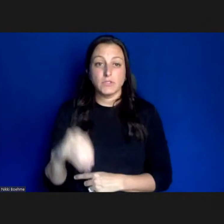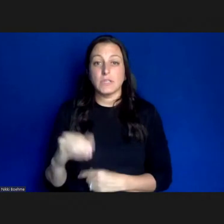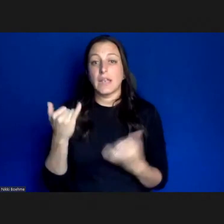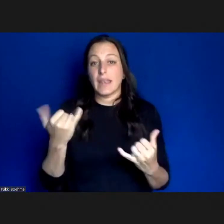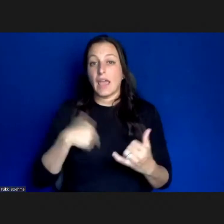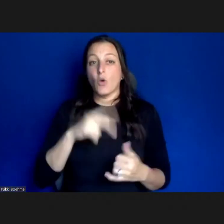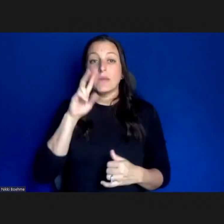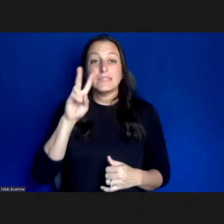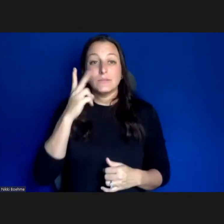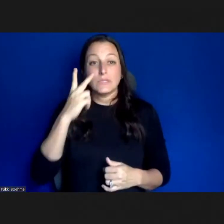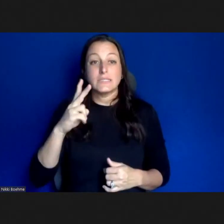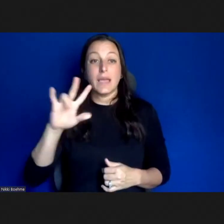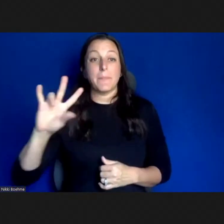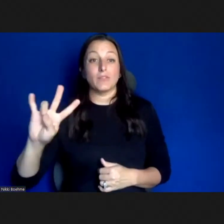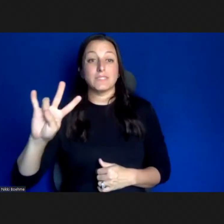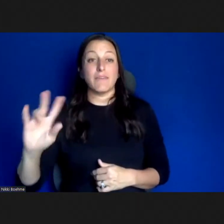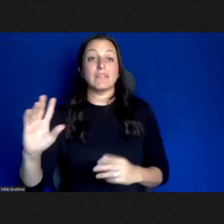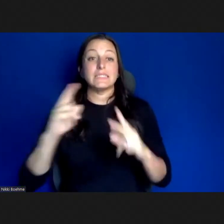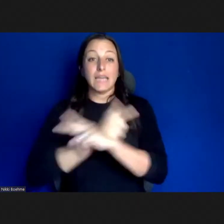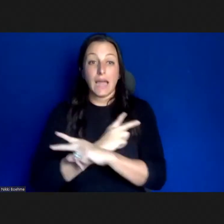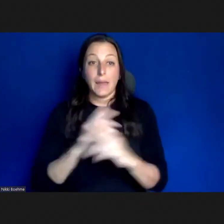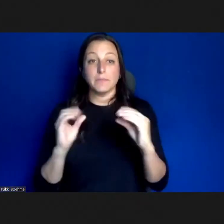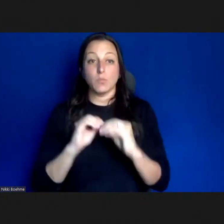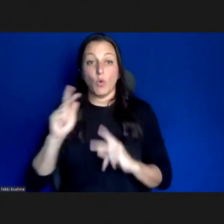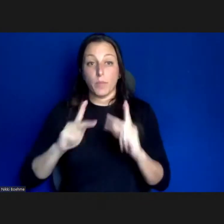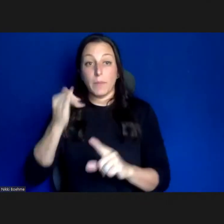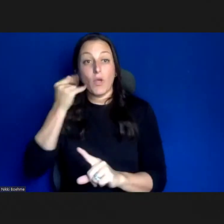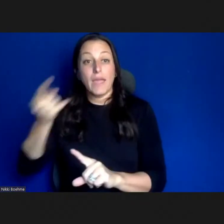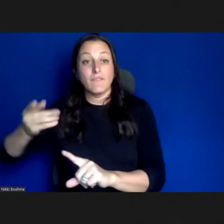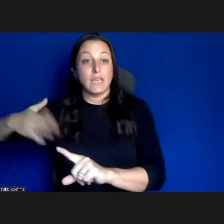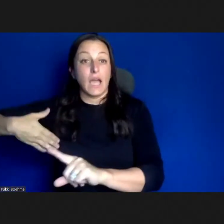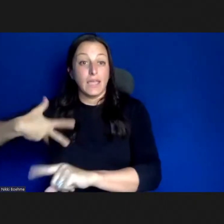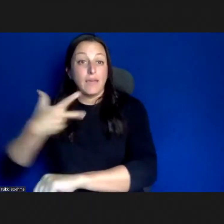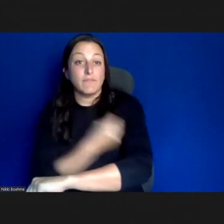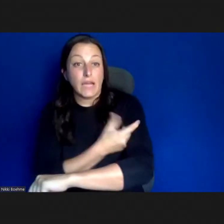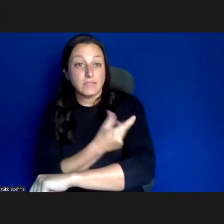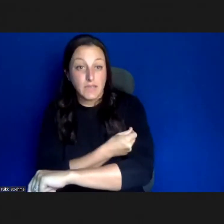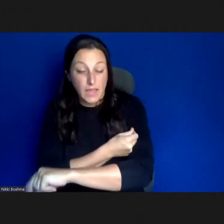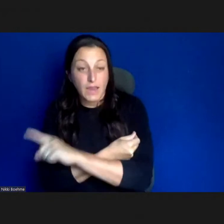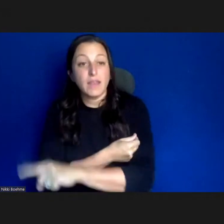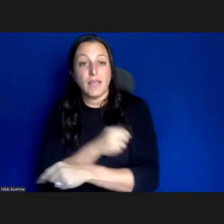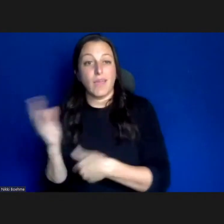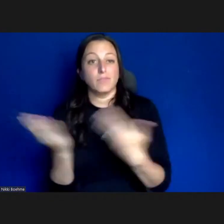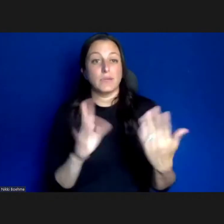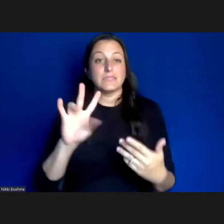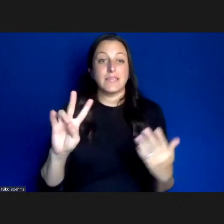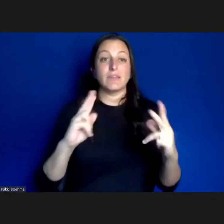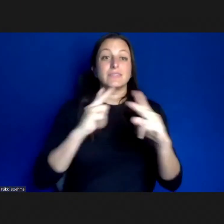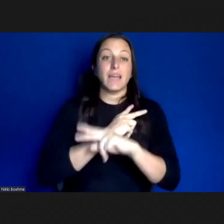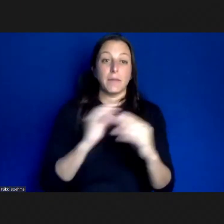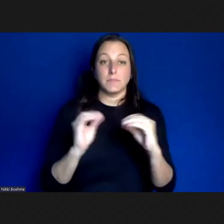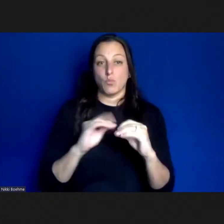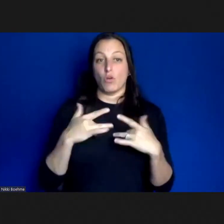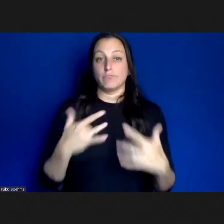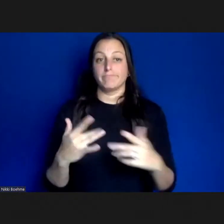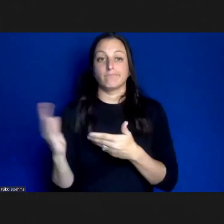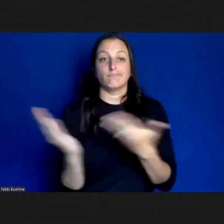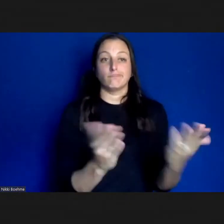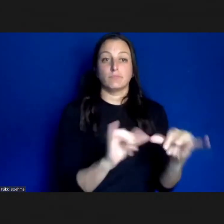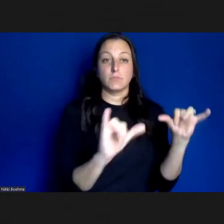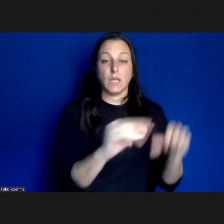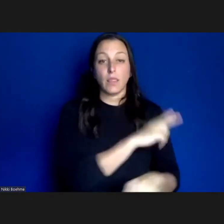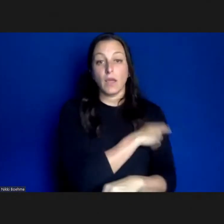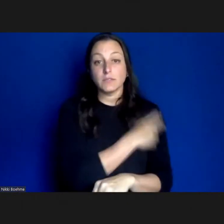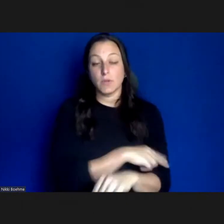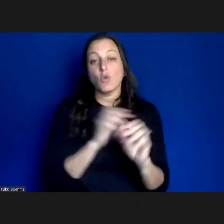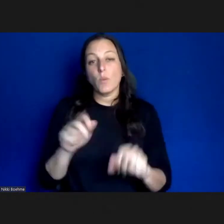of hospitalization among unvaccinated individuals compared to vaccinated individuals. We can also look at that data as proportion data, but